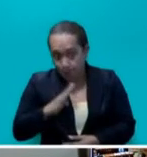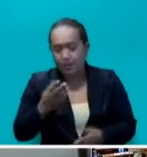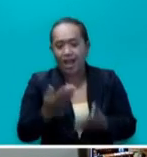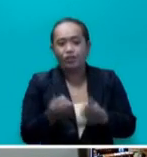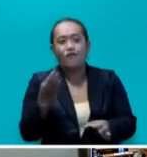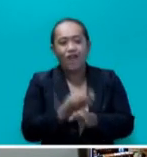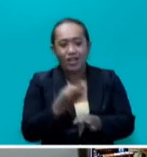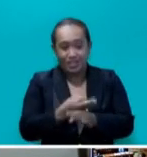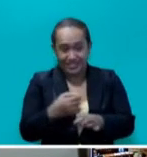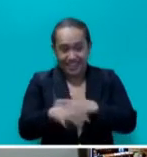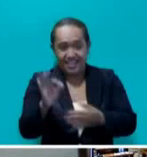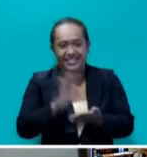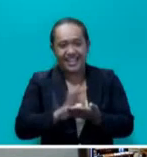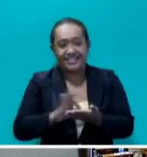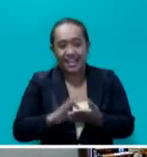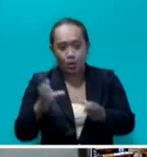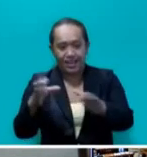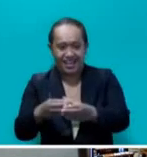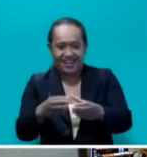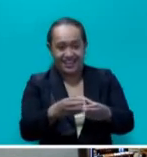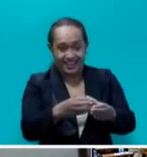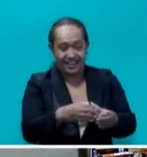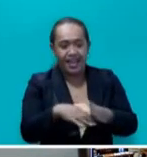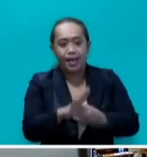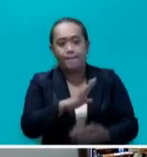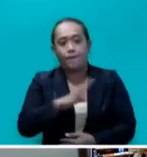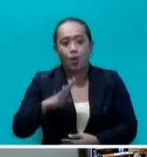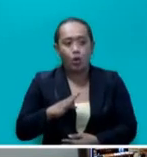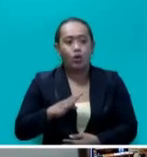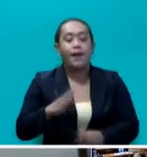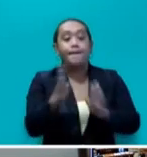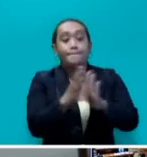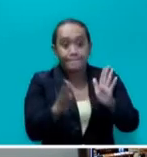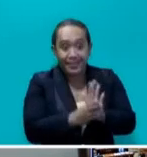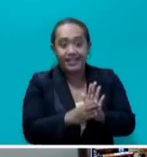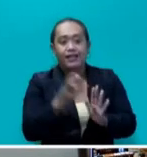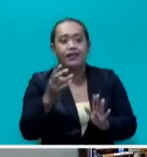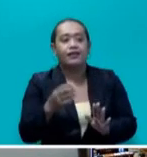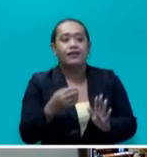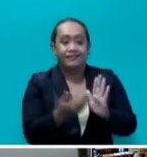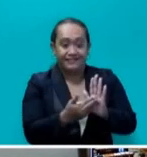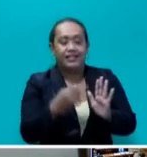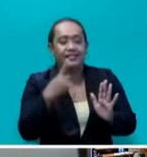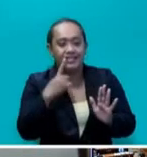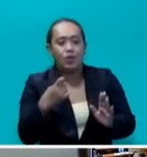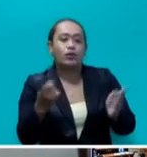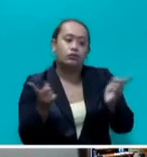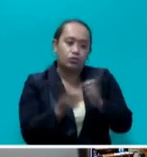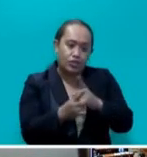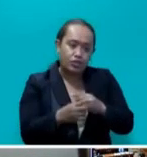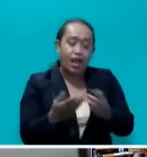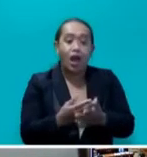the Secretariat in relation to the Board in the Act. The bill therefore seeks to amend the Act to allow the Board to delegate its functions and powers of the Board